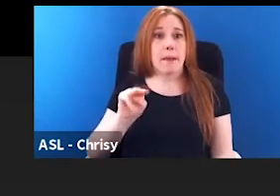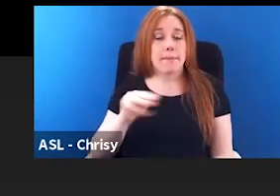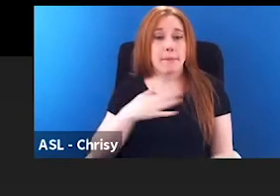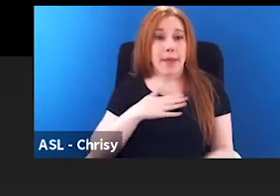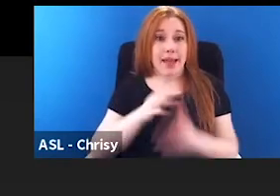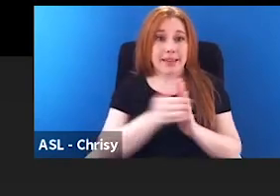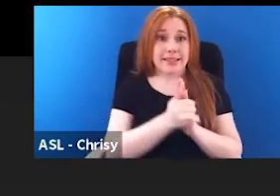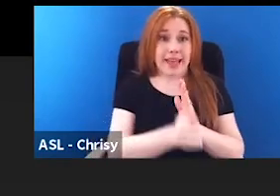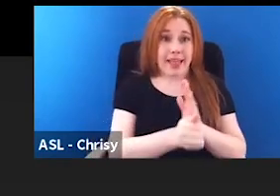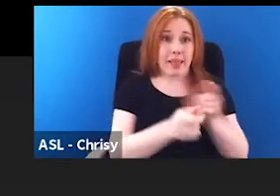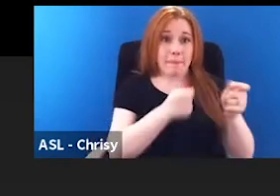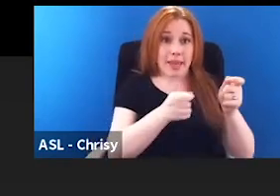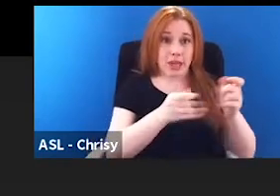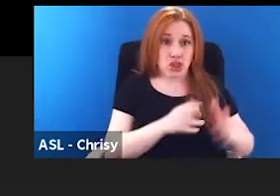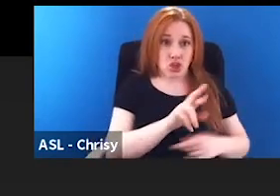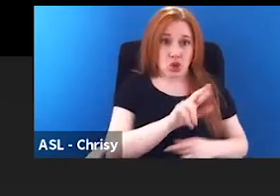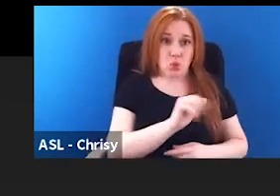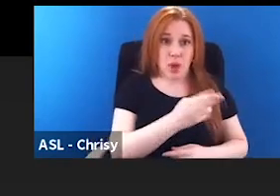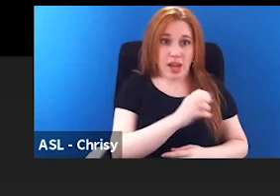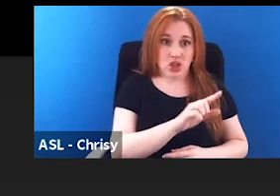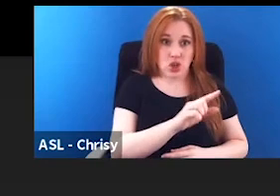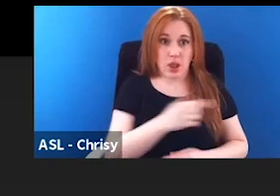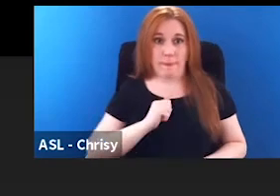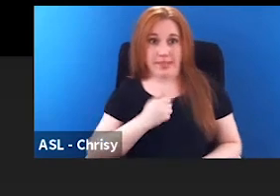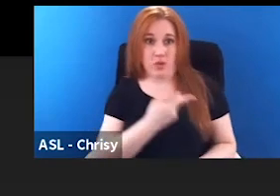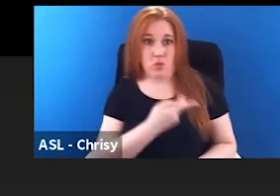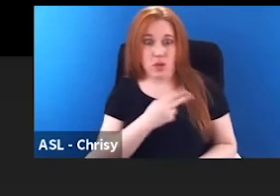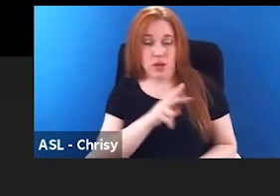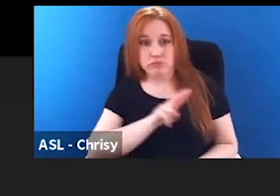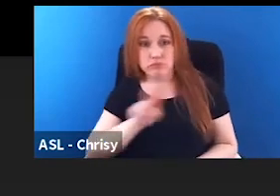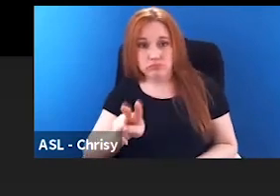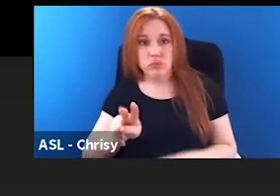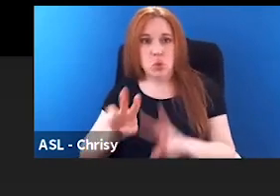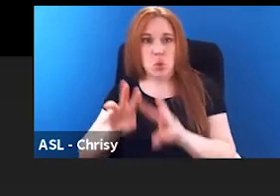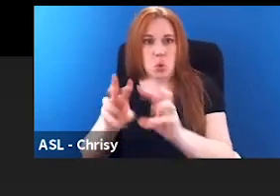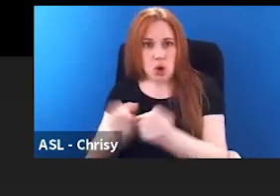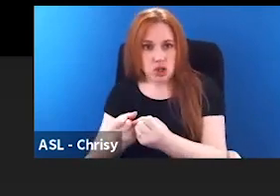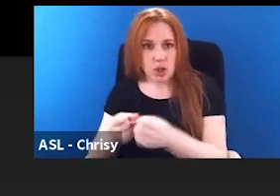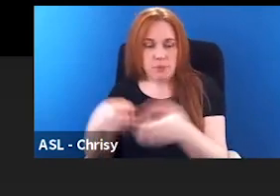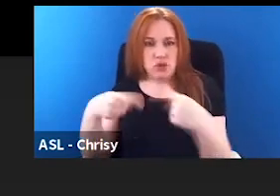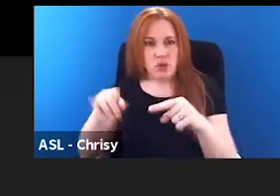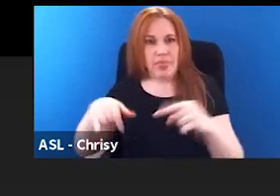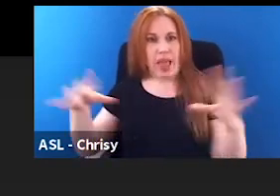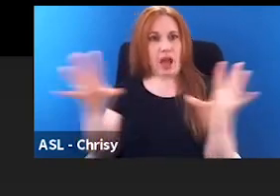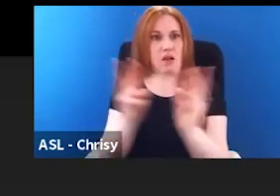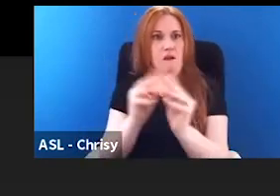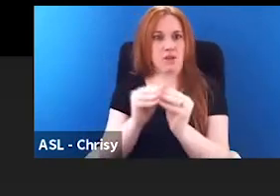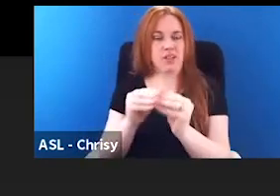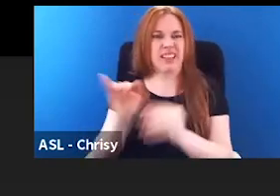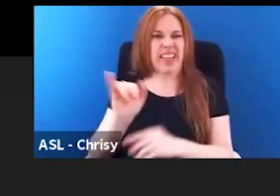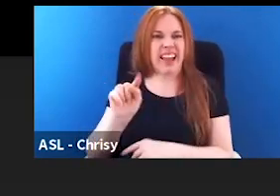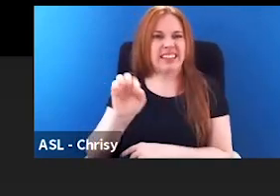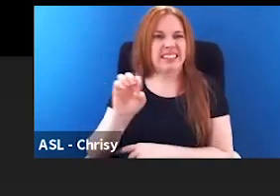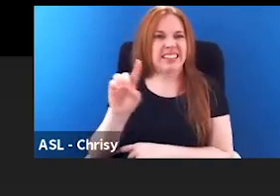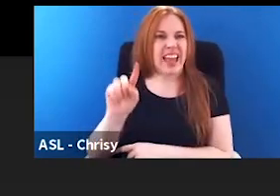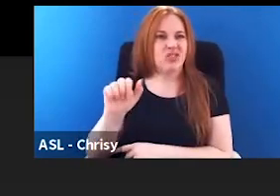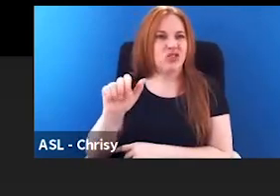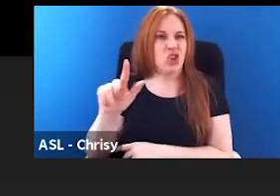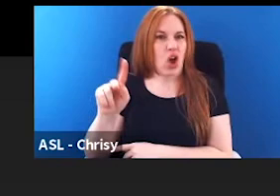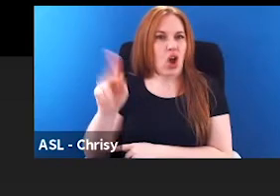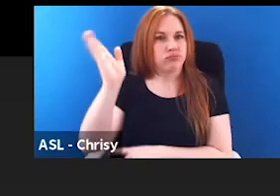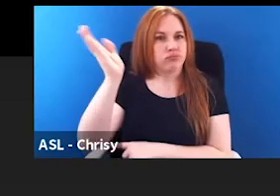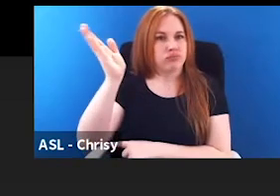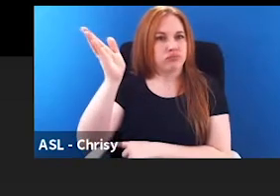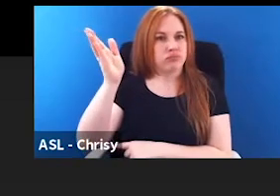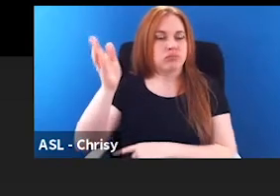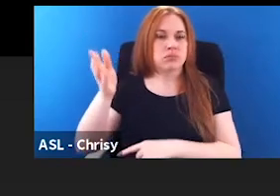myself attended a breakout session in that conference. It was kind of a TED Talk type session. And